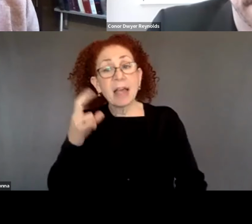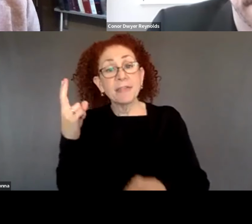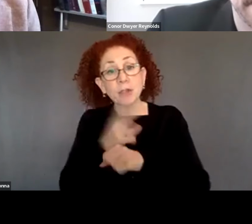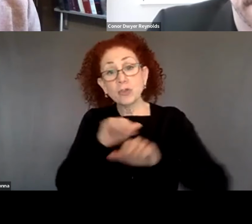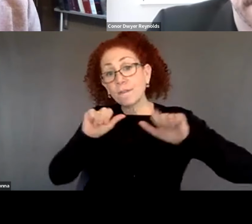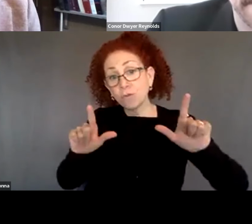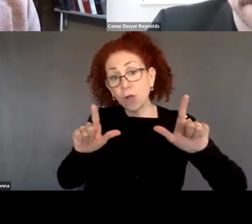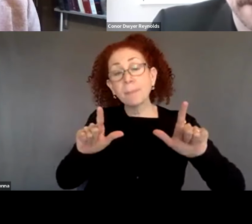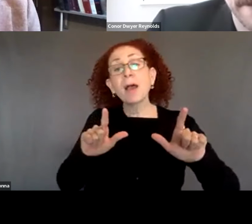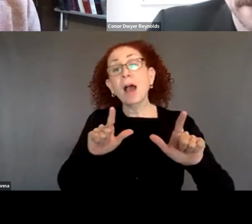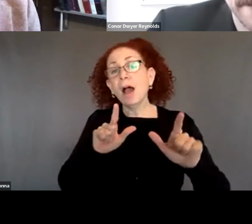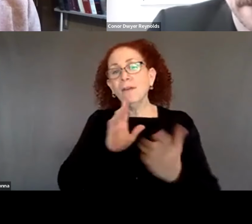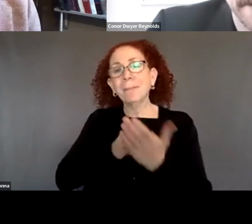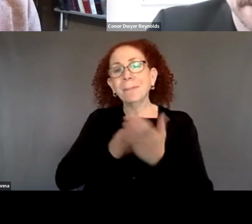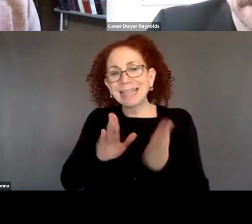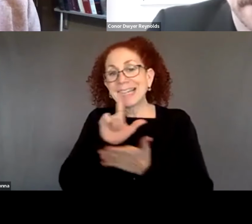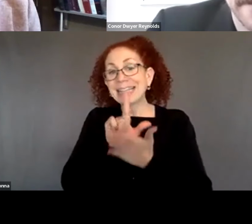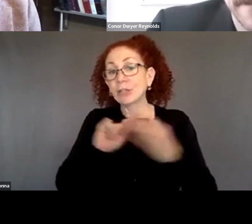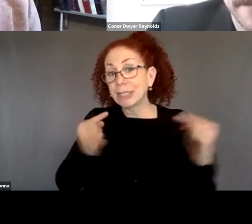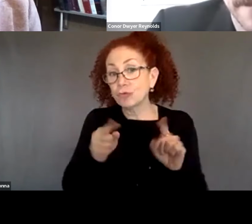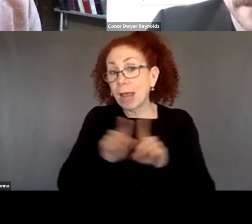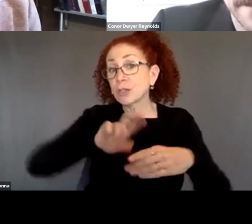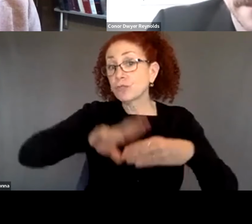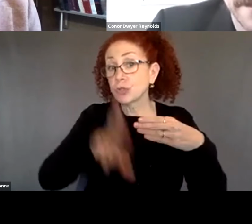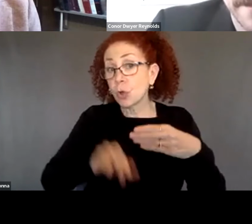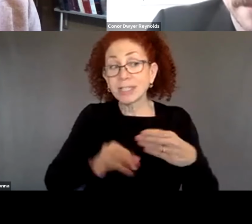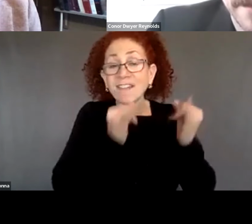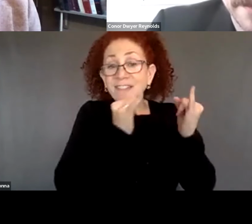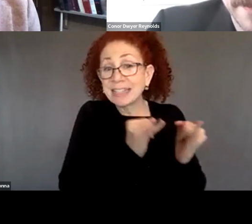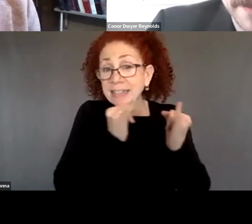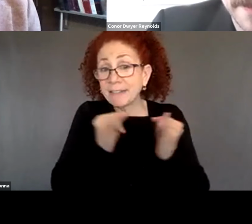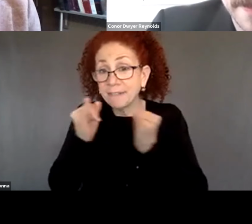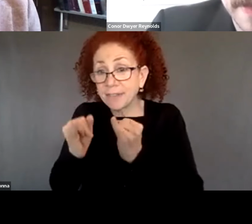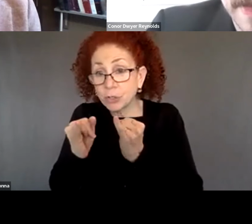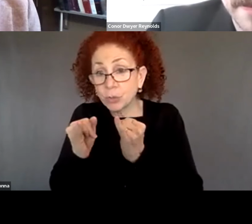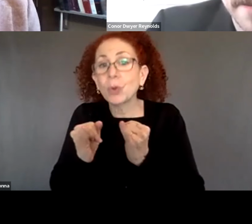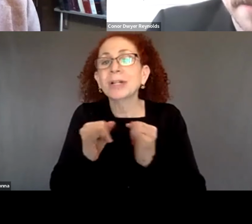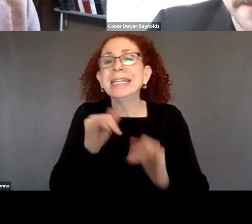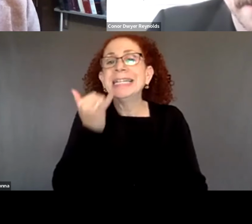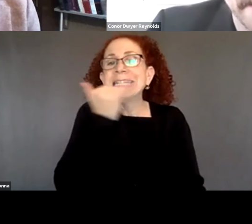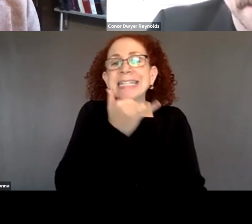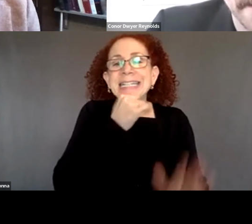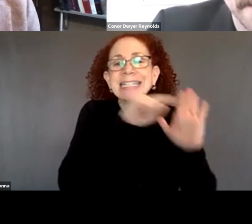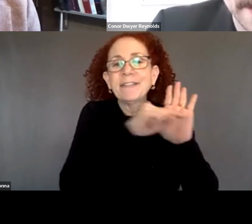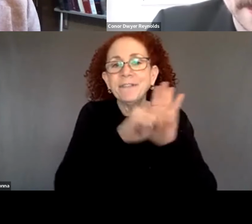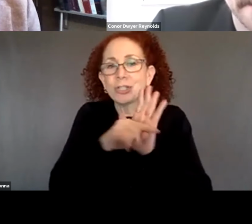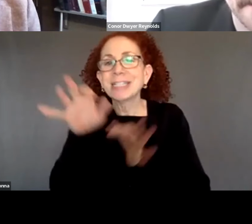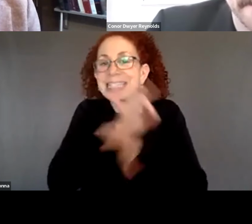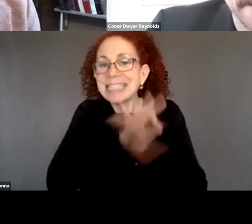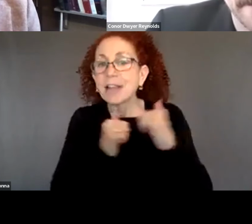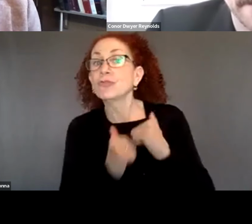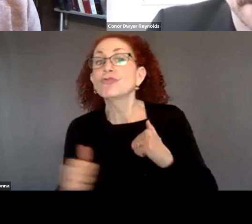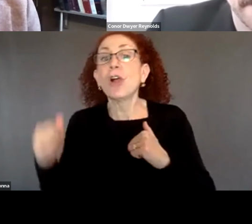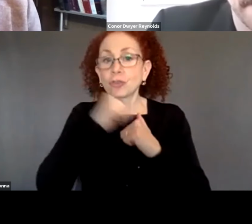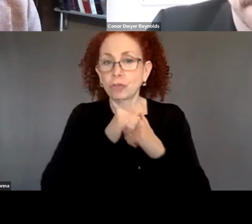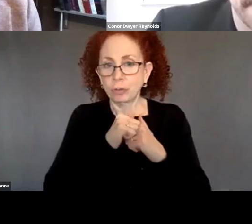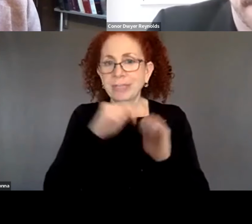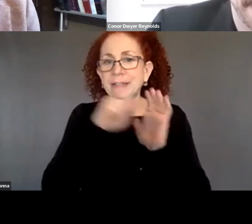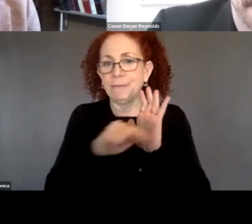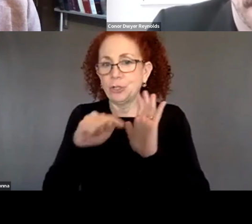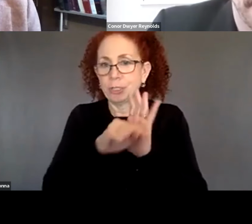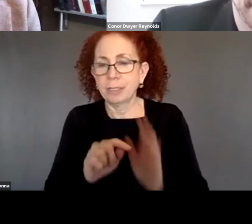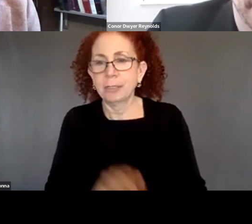plaintiffs' legal injuries as the result of individual deficiencies rather than structural ones.